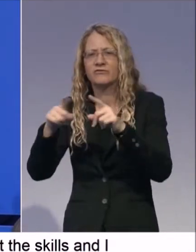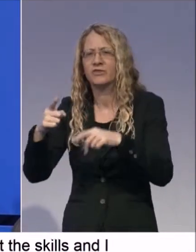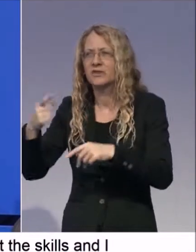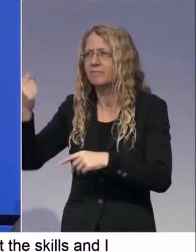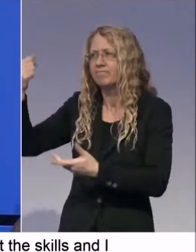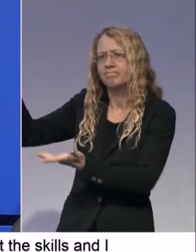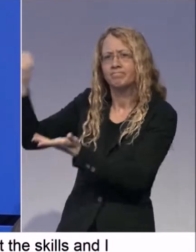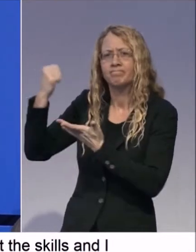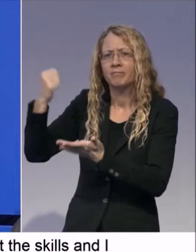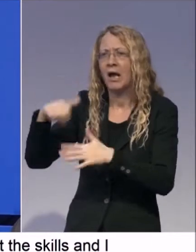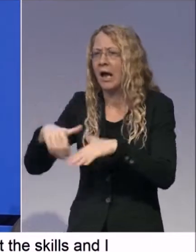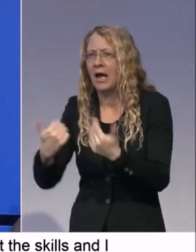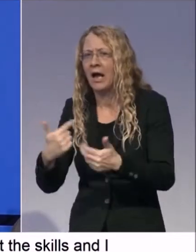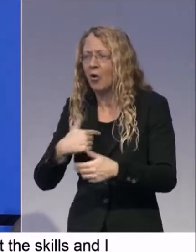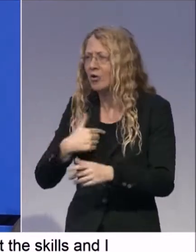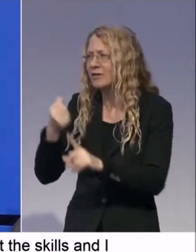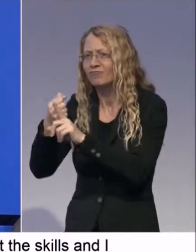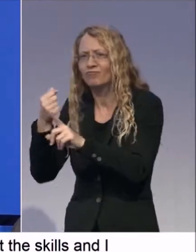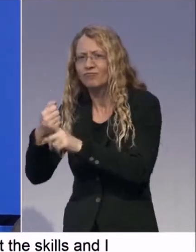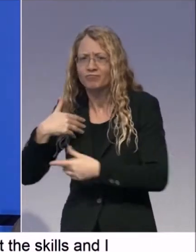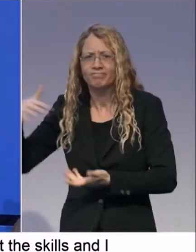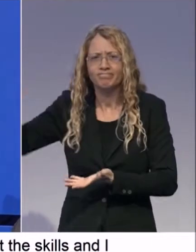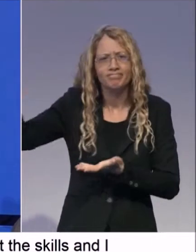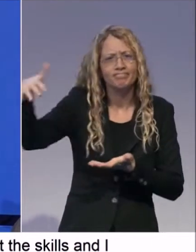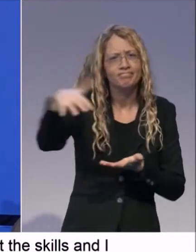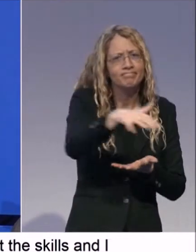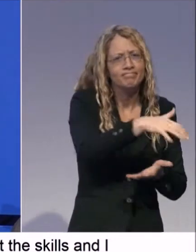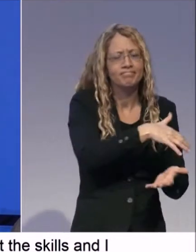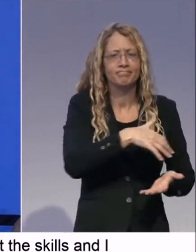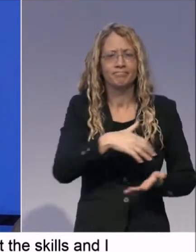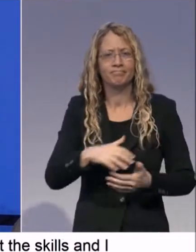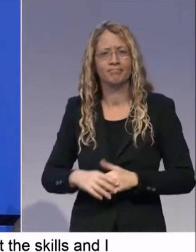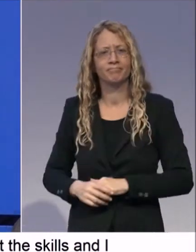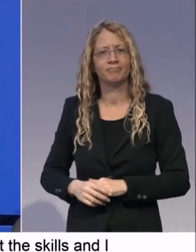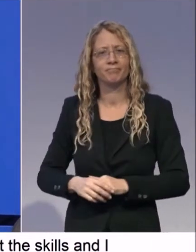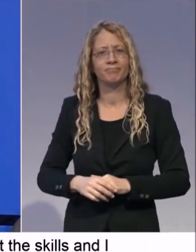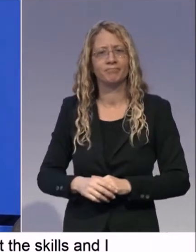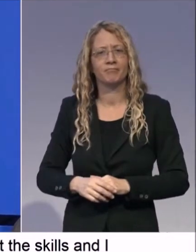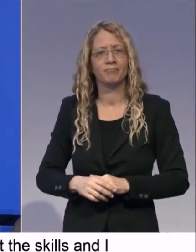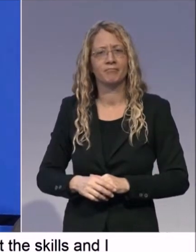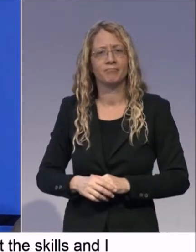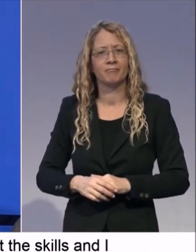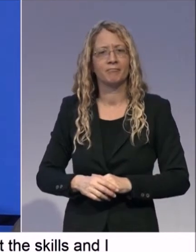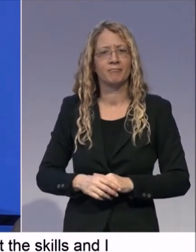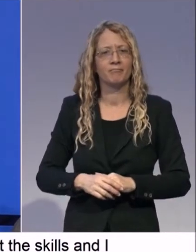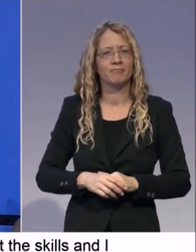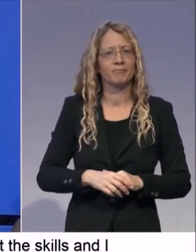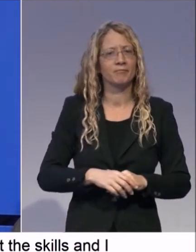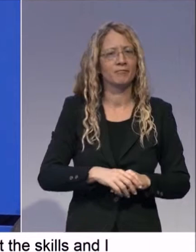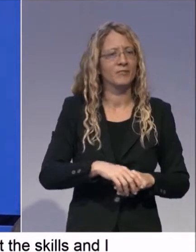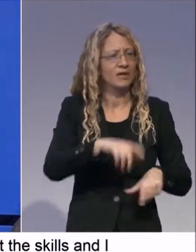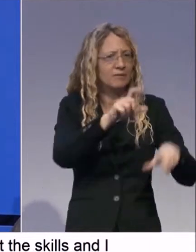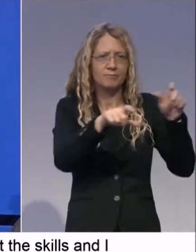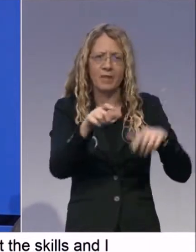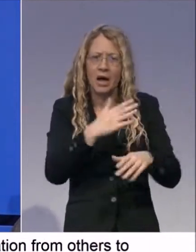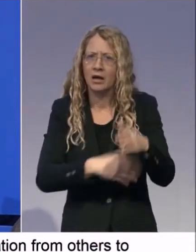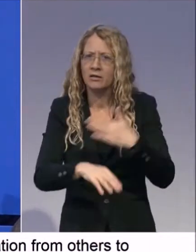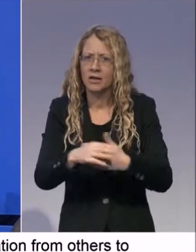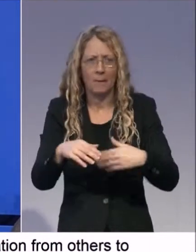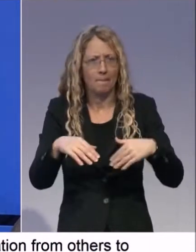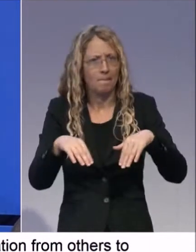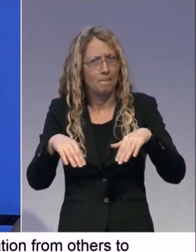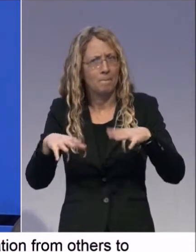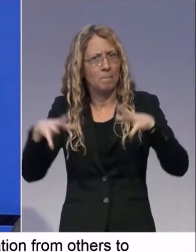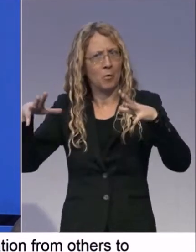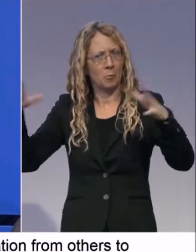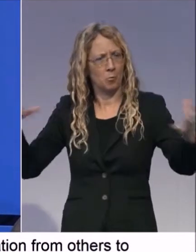make sure that enough persons with disabilities are able to participate. And so I've discovered that when